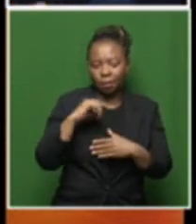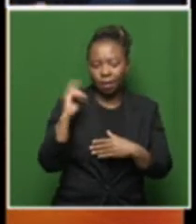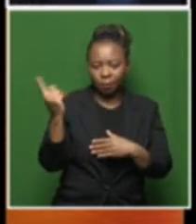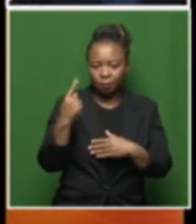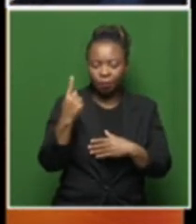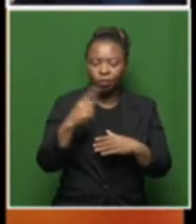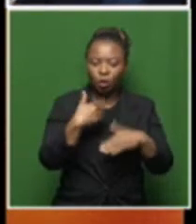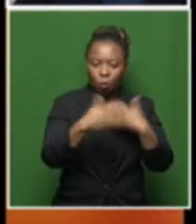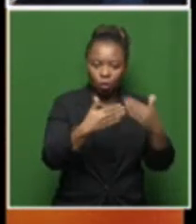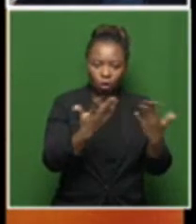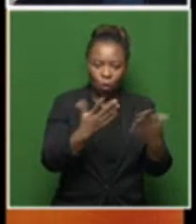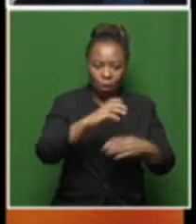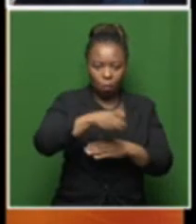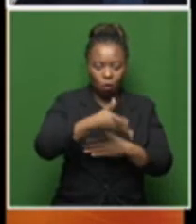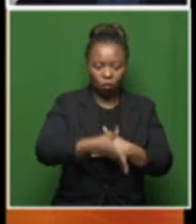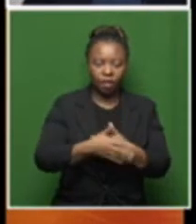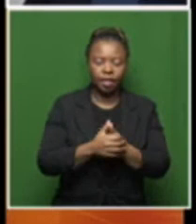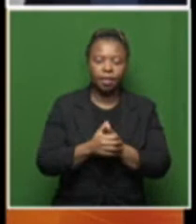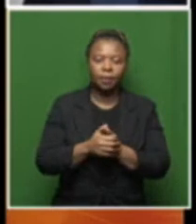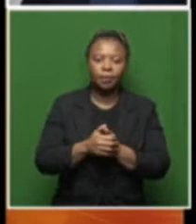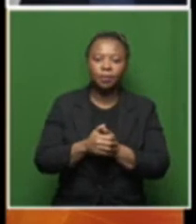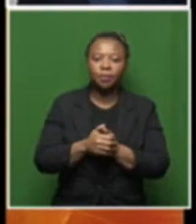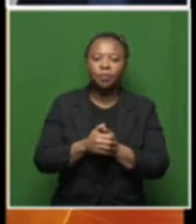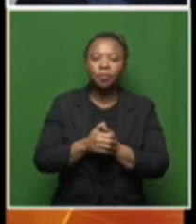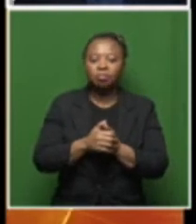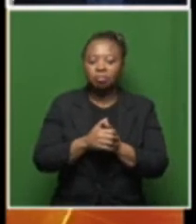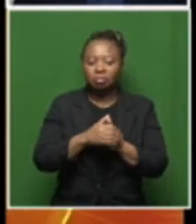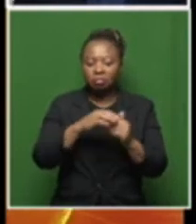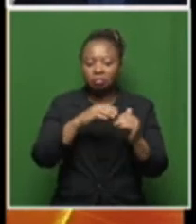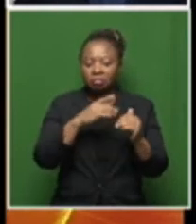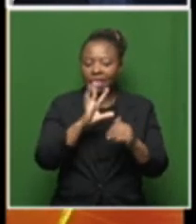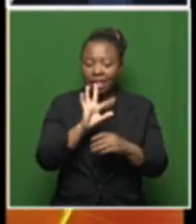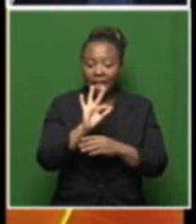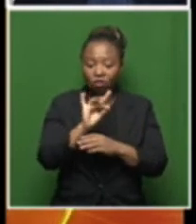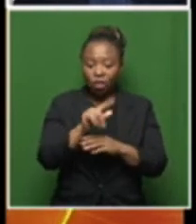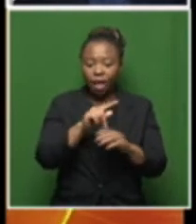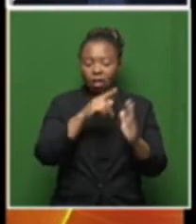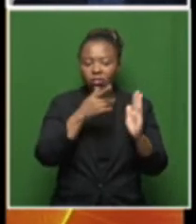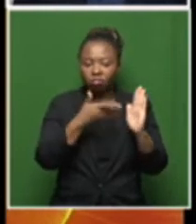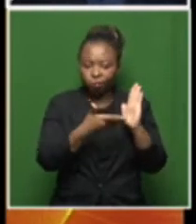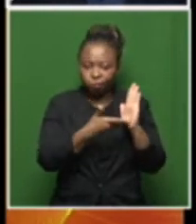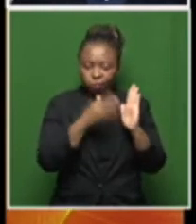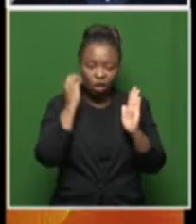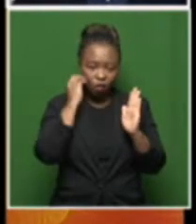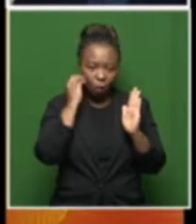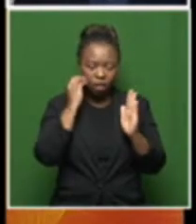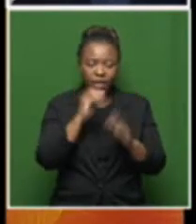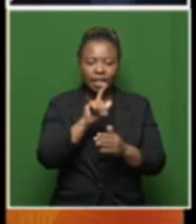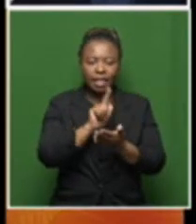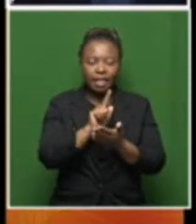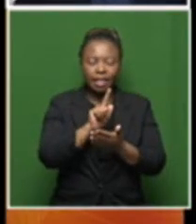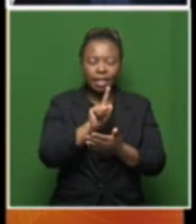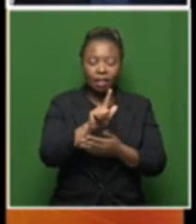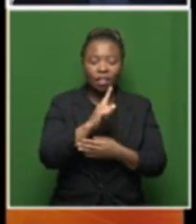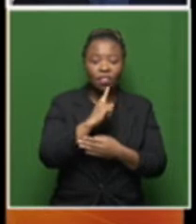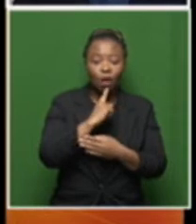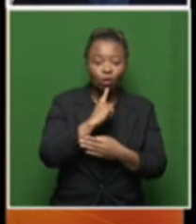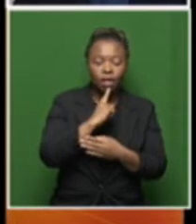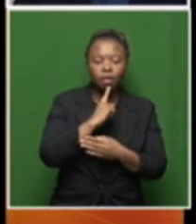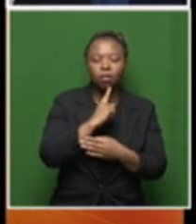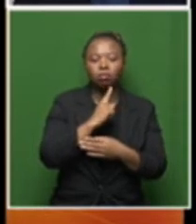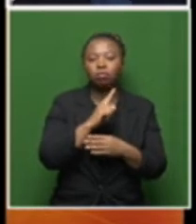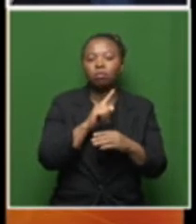streamlined process in the province. This is our daily dashboard. See, according to our dashboard, we've got 7,600